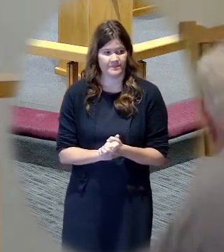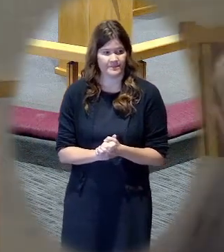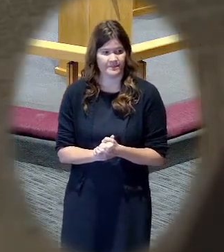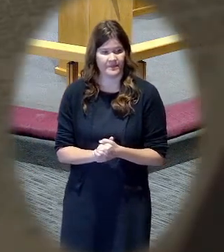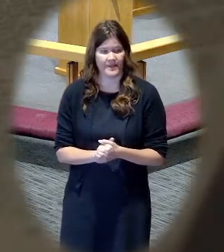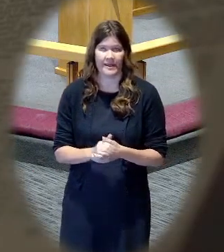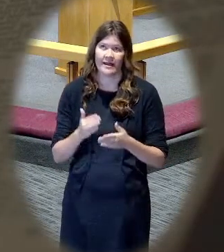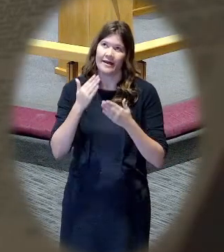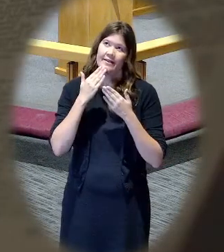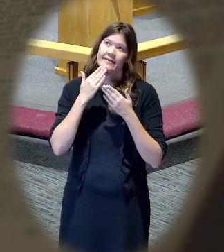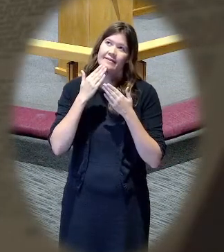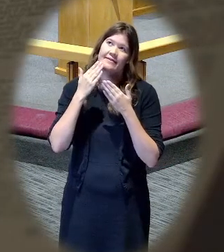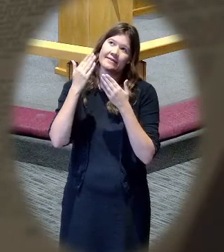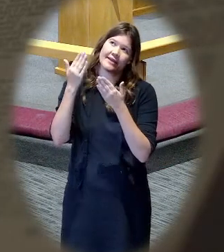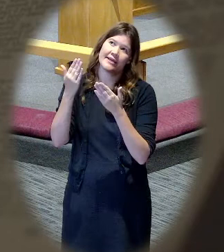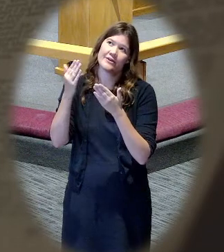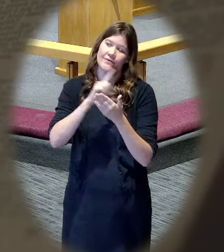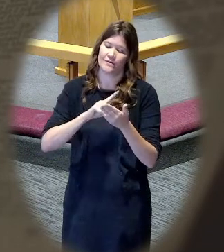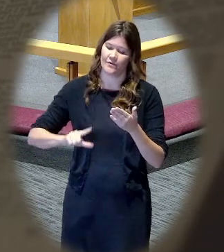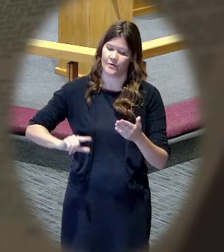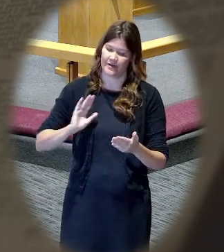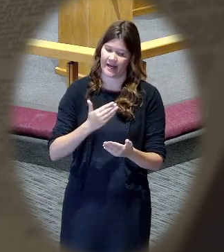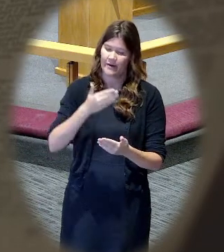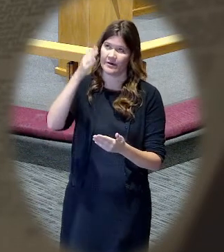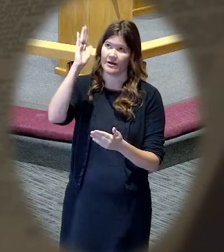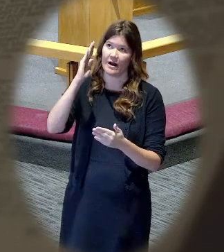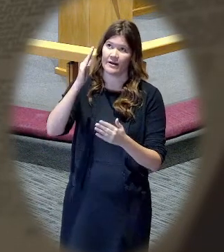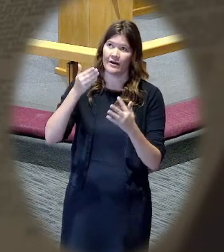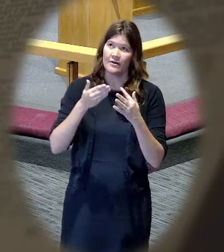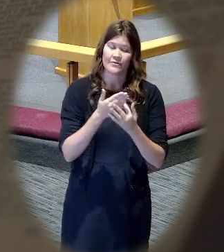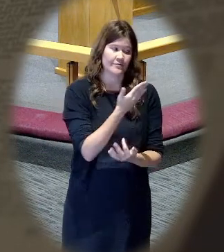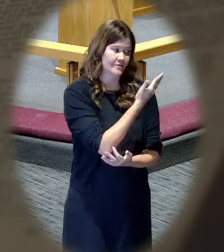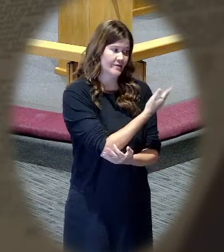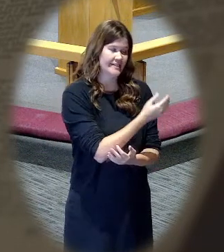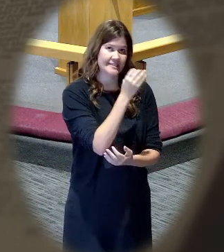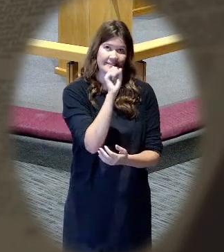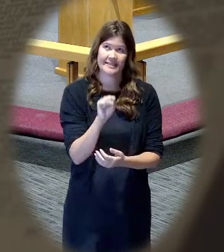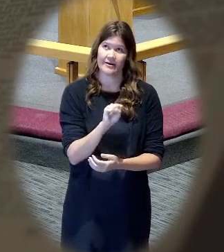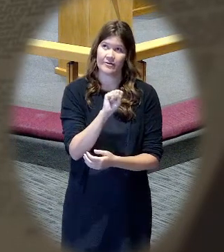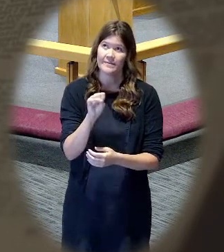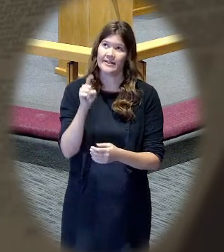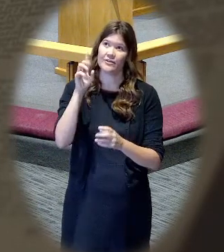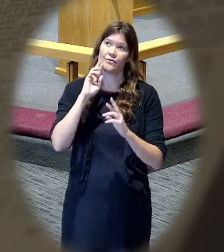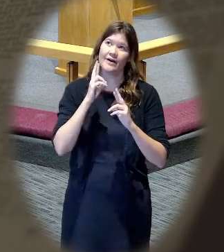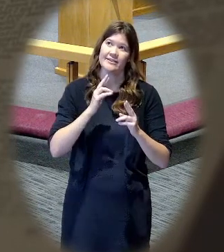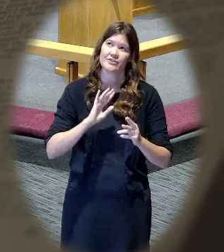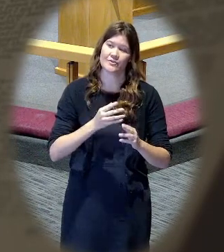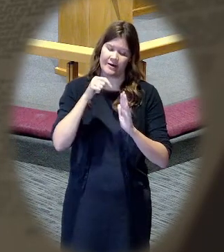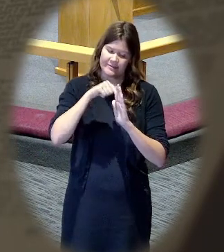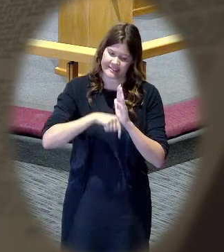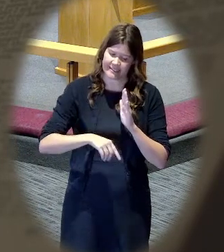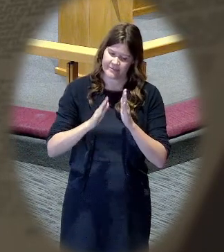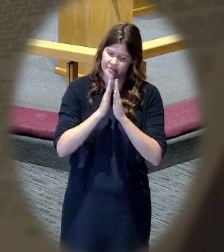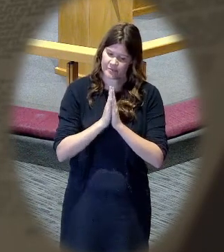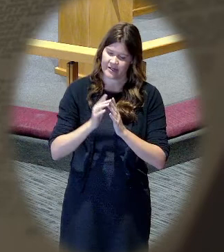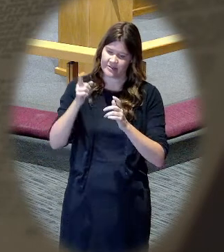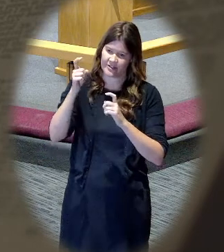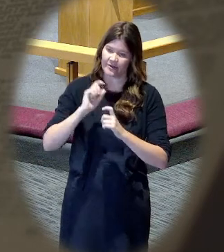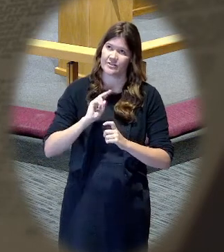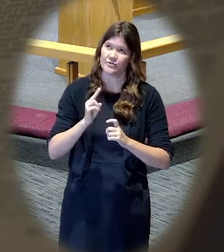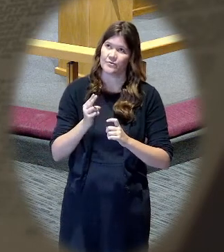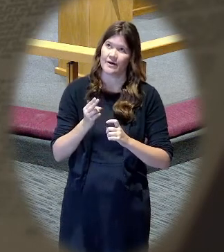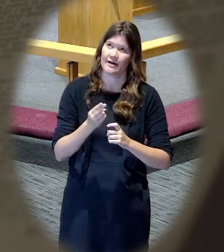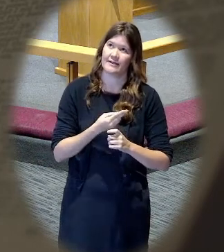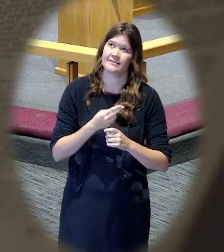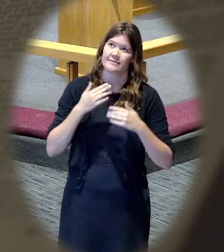We give thanks to you, Lord our God, for in this sacrament you have answered our deepest prayers and nourished us with the body and blood of your